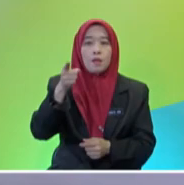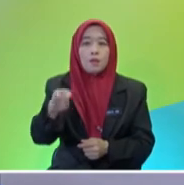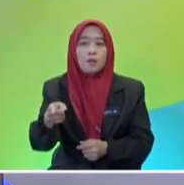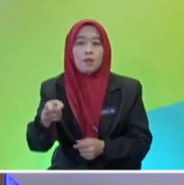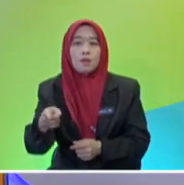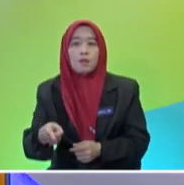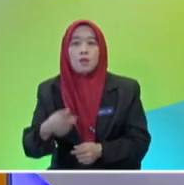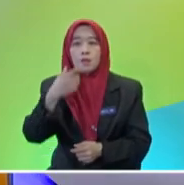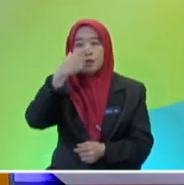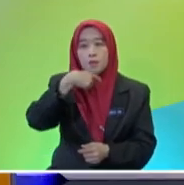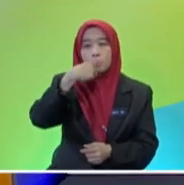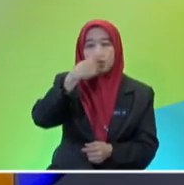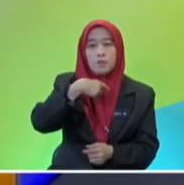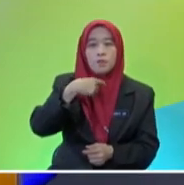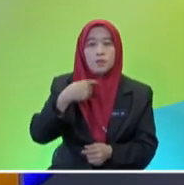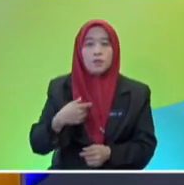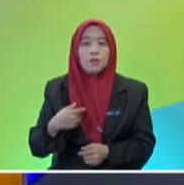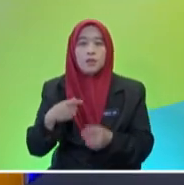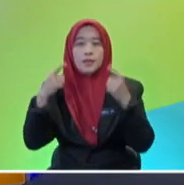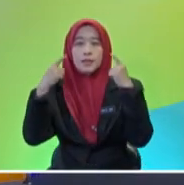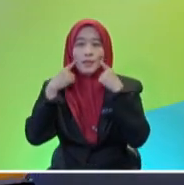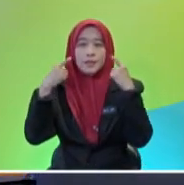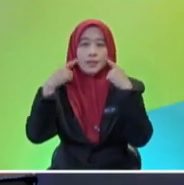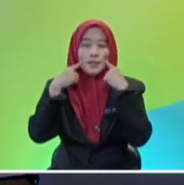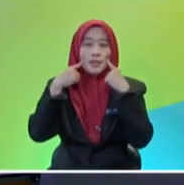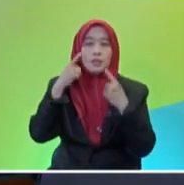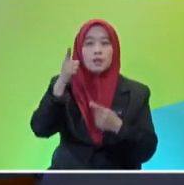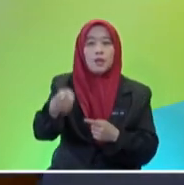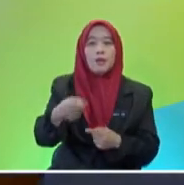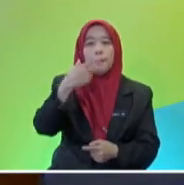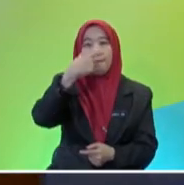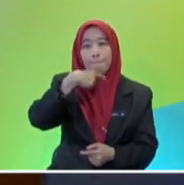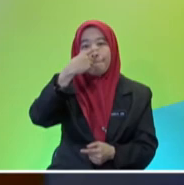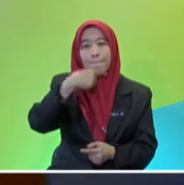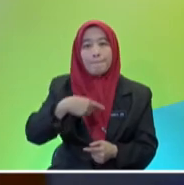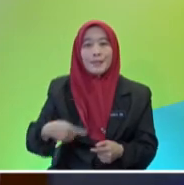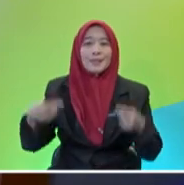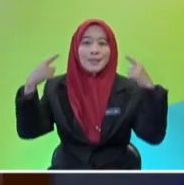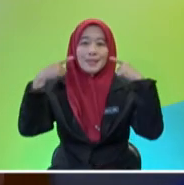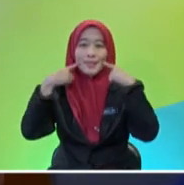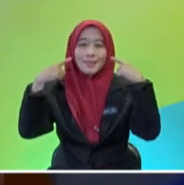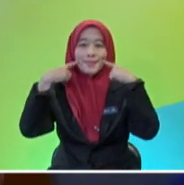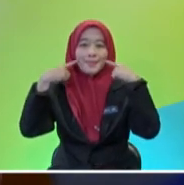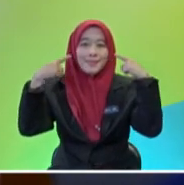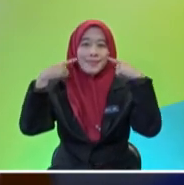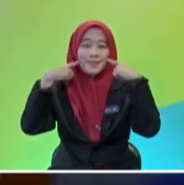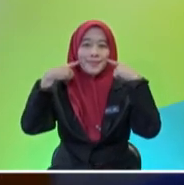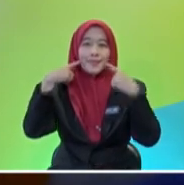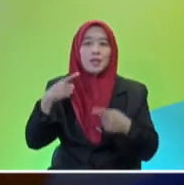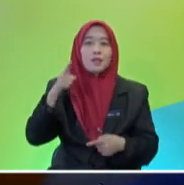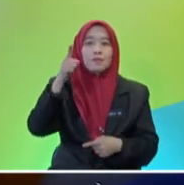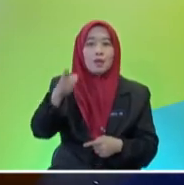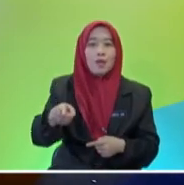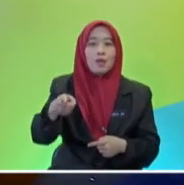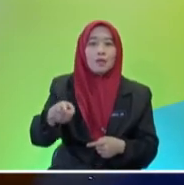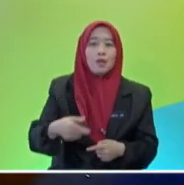If you're sad, sad, sad, touch your cheek. If you're sad, sad, sad, touch your cheek.